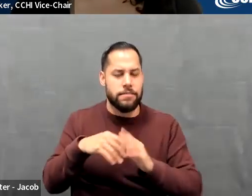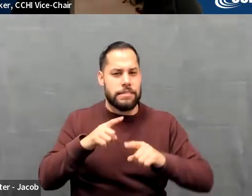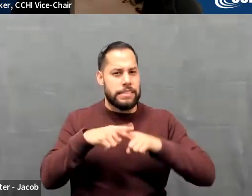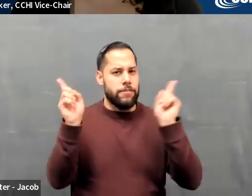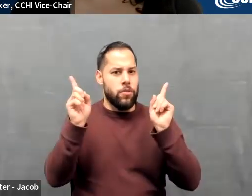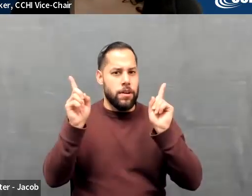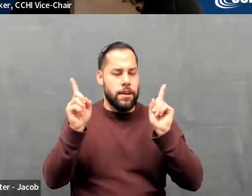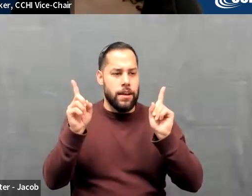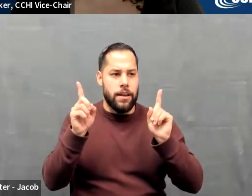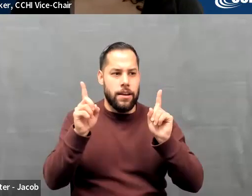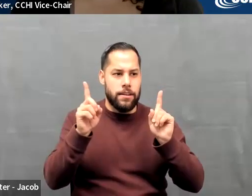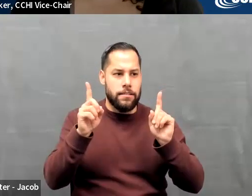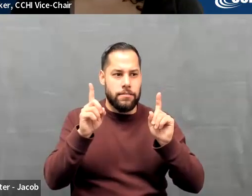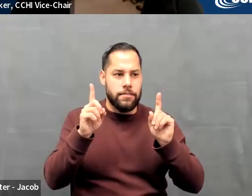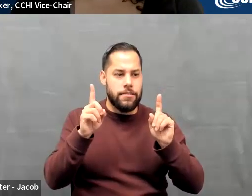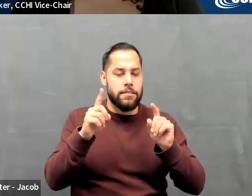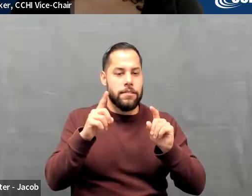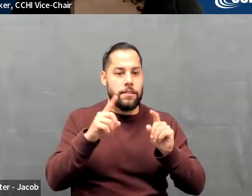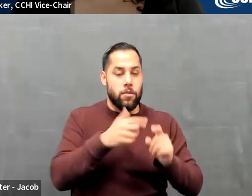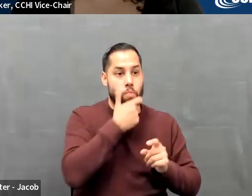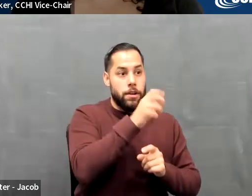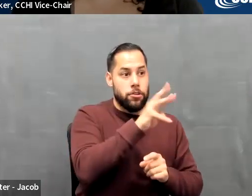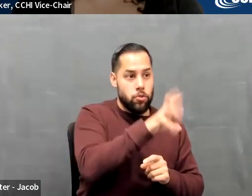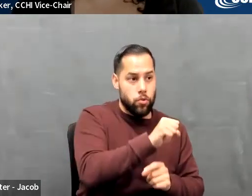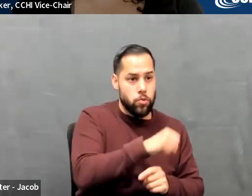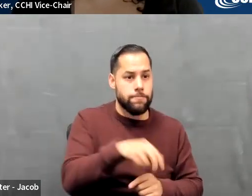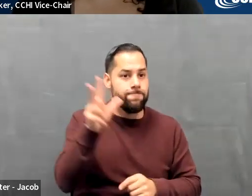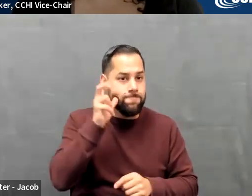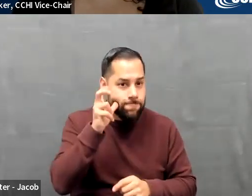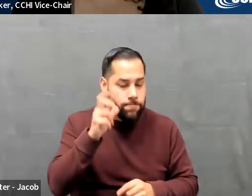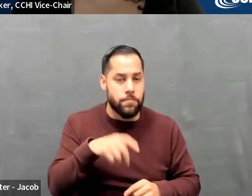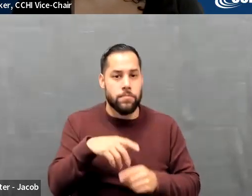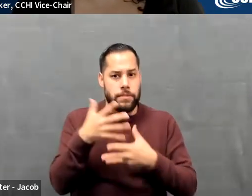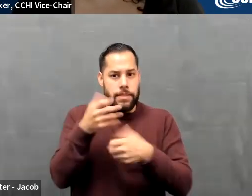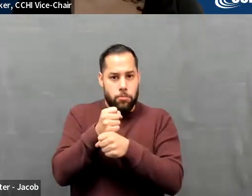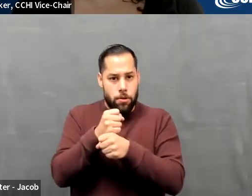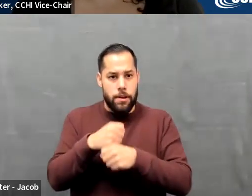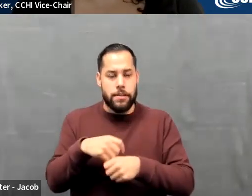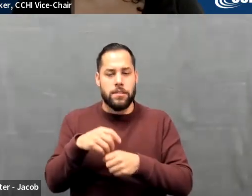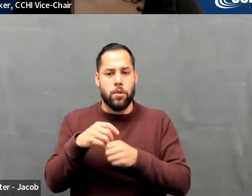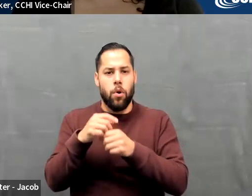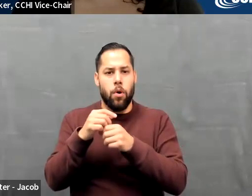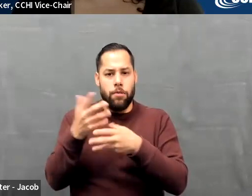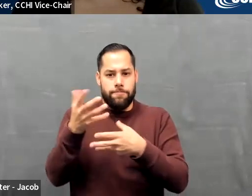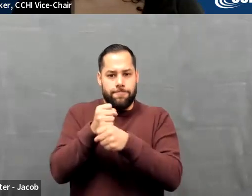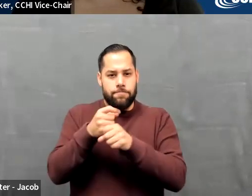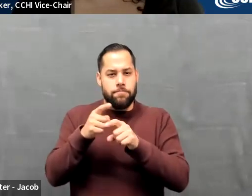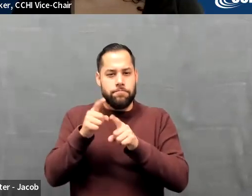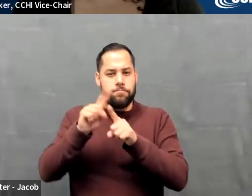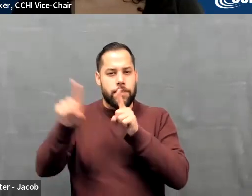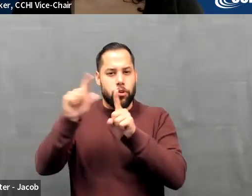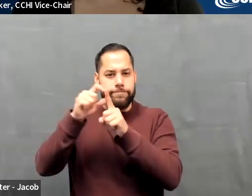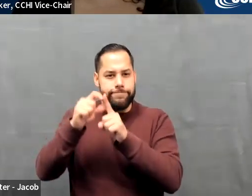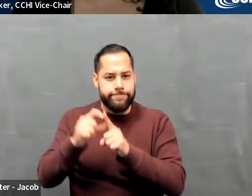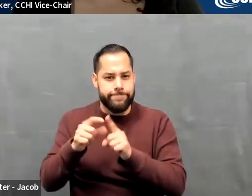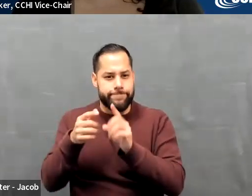game watching the news than interpreting the news or summarizing the news or paraphrasing the news. If you get tired of